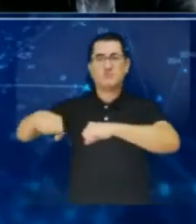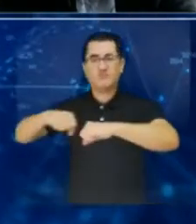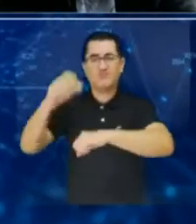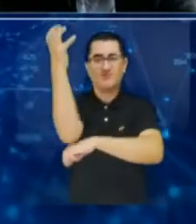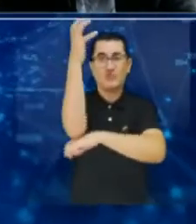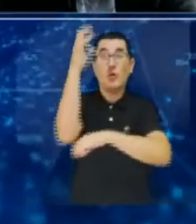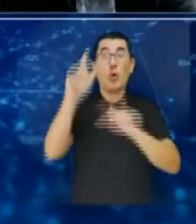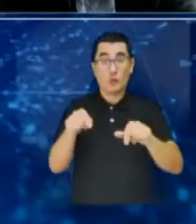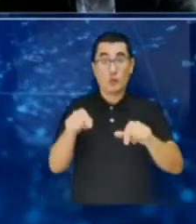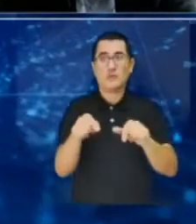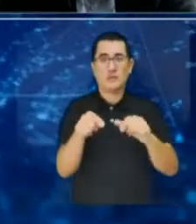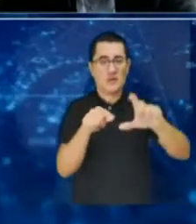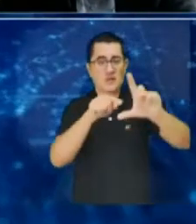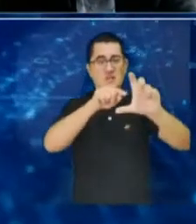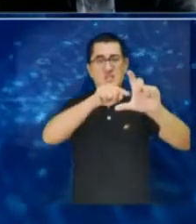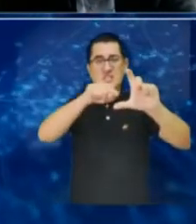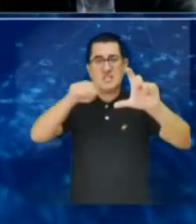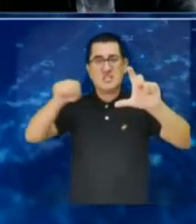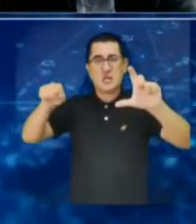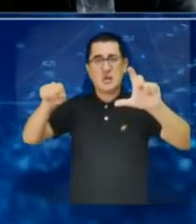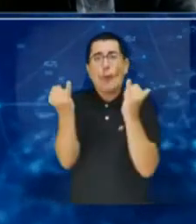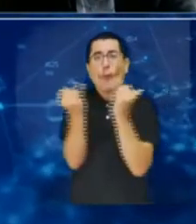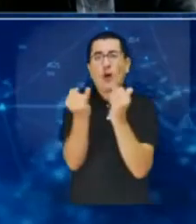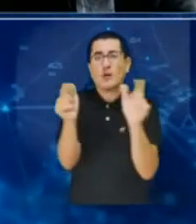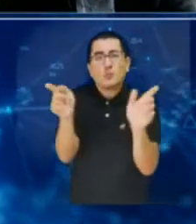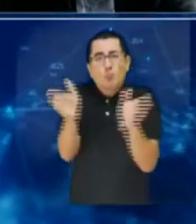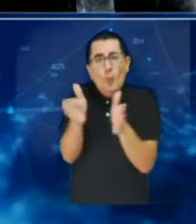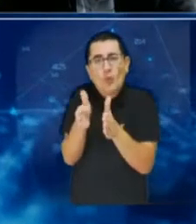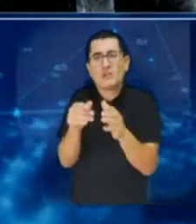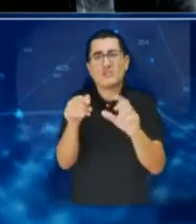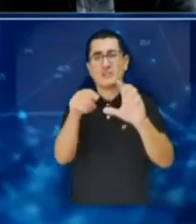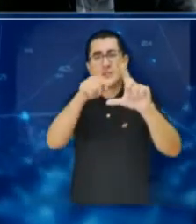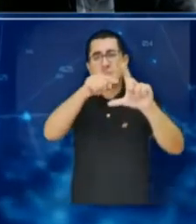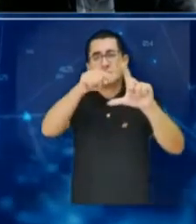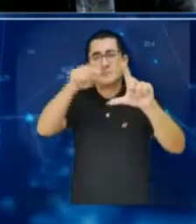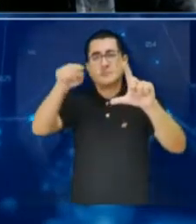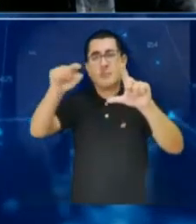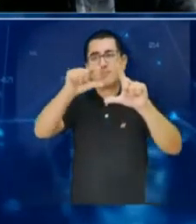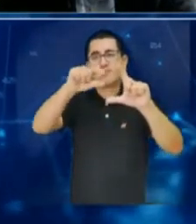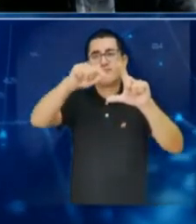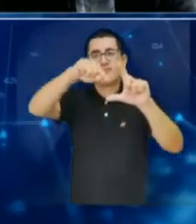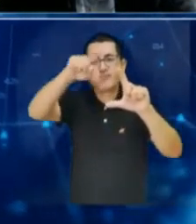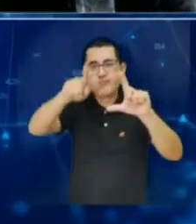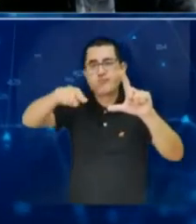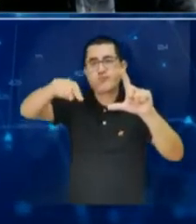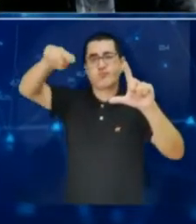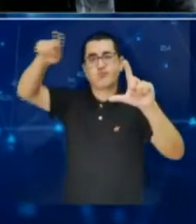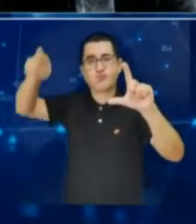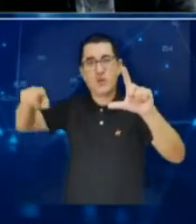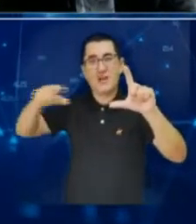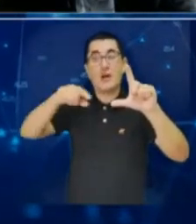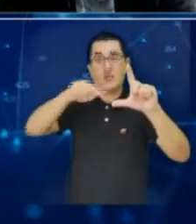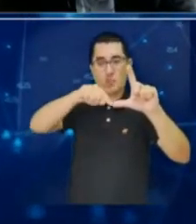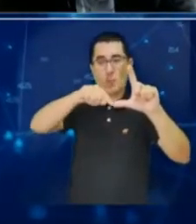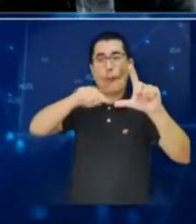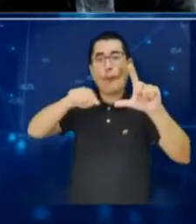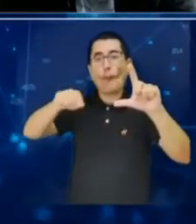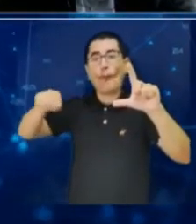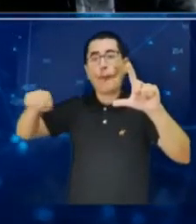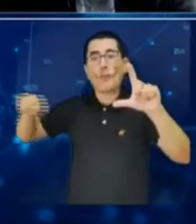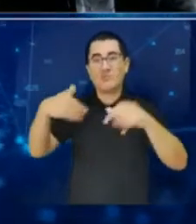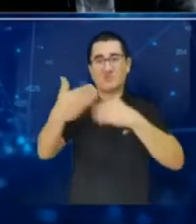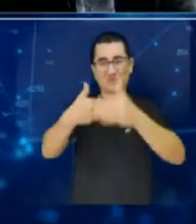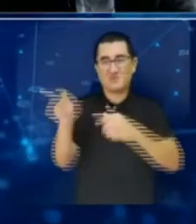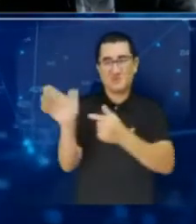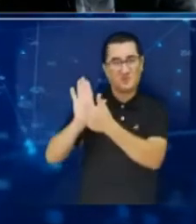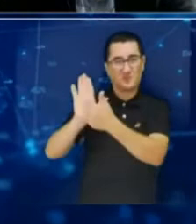for narrow band, considering those for region two in respect to demand that could